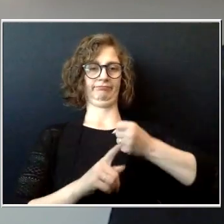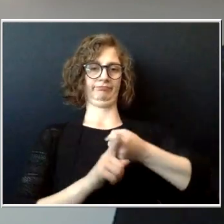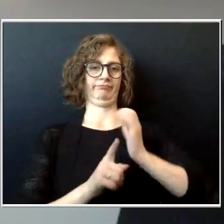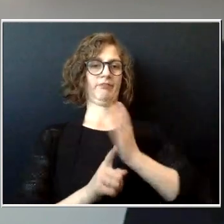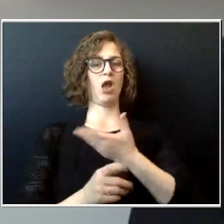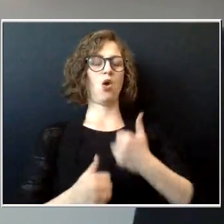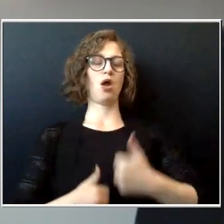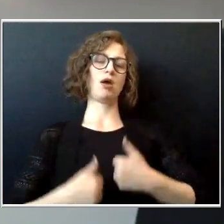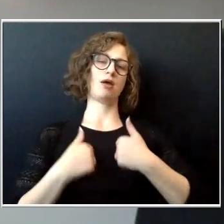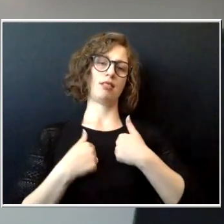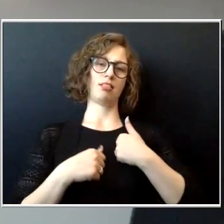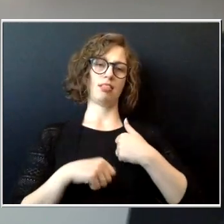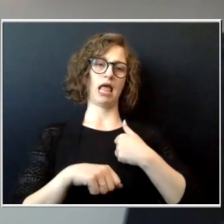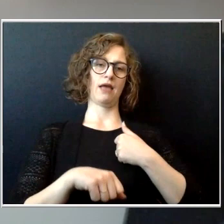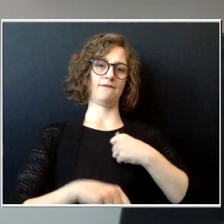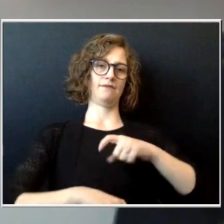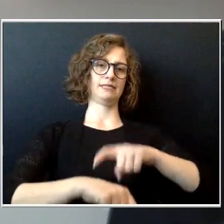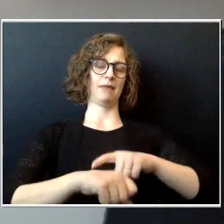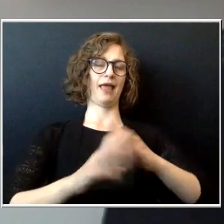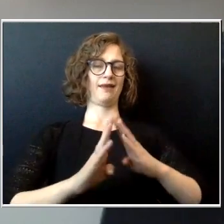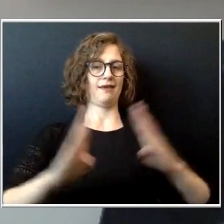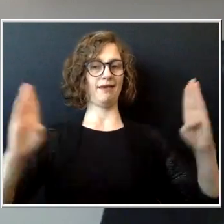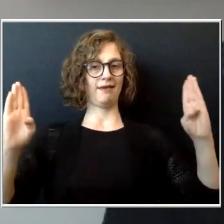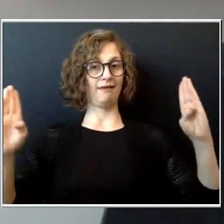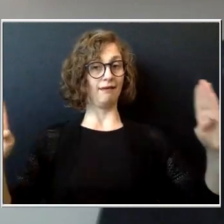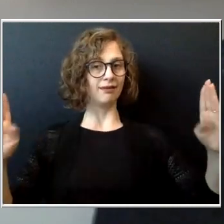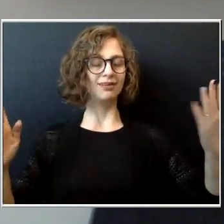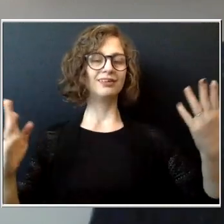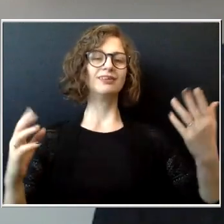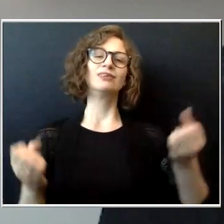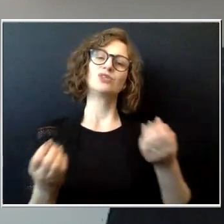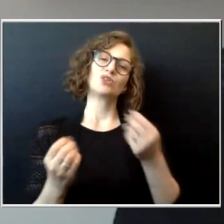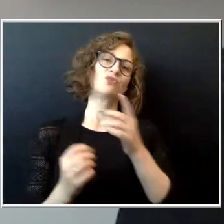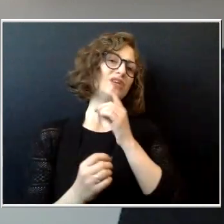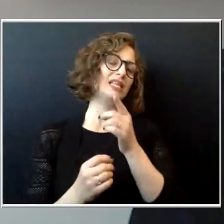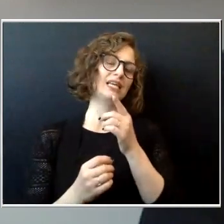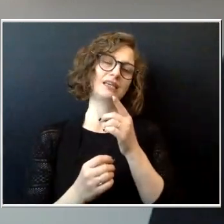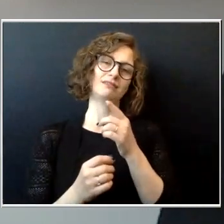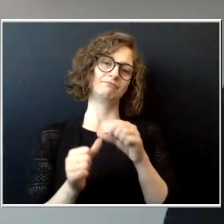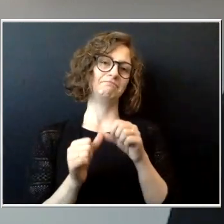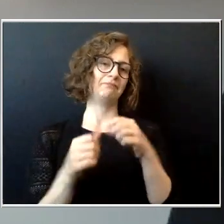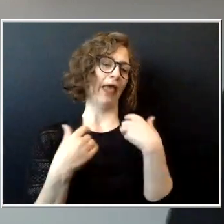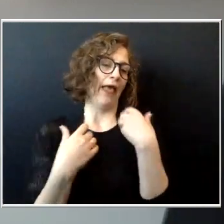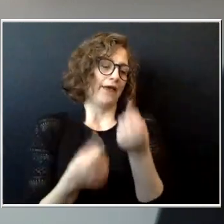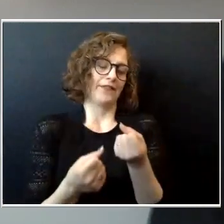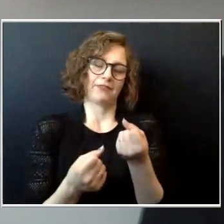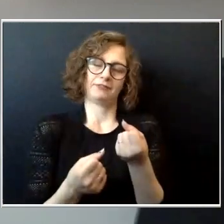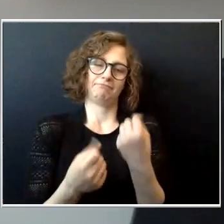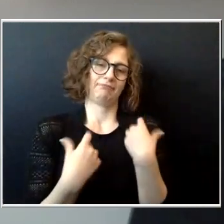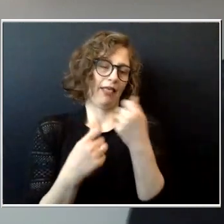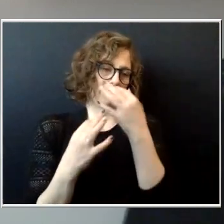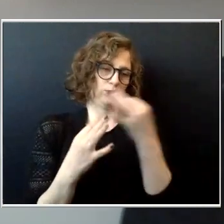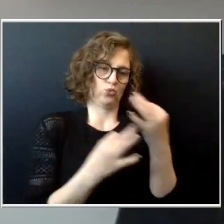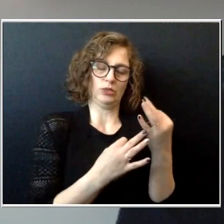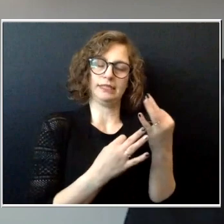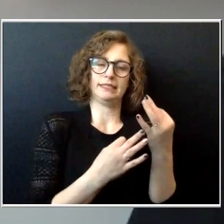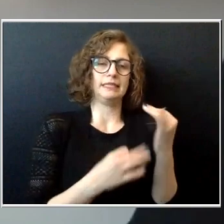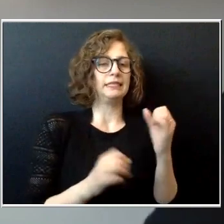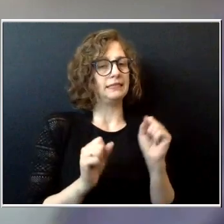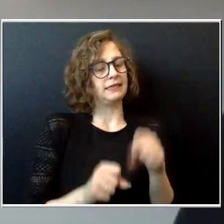lifespan. And so at the end of the day, being healthy and making healthy choices can have important impacts